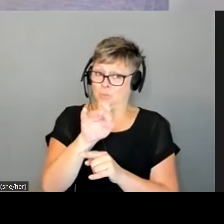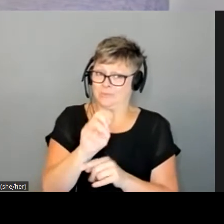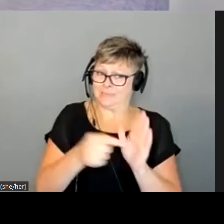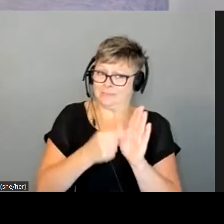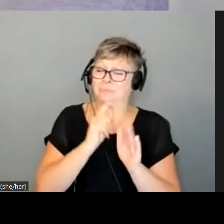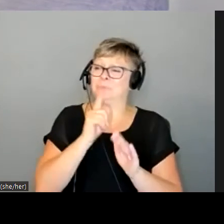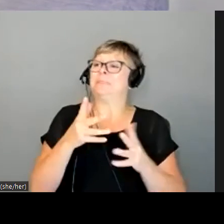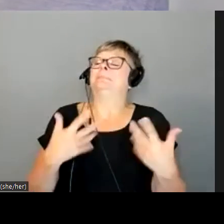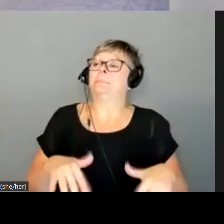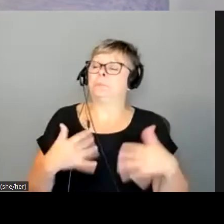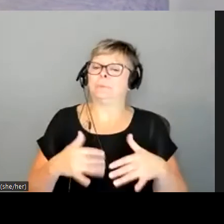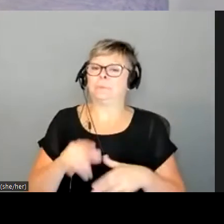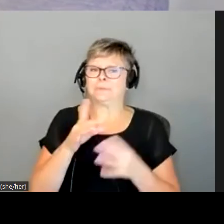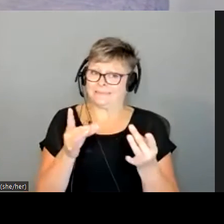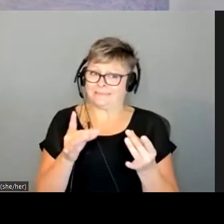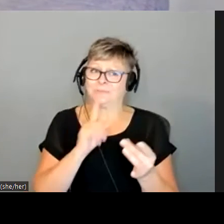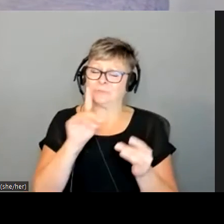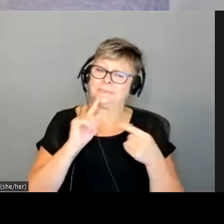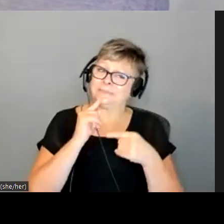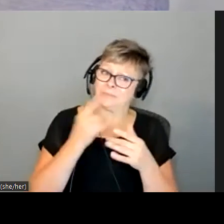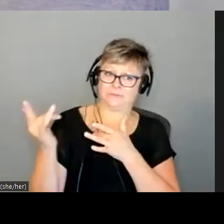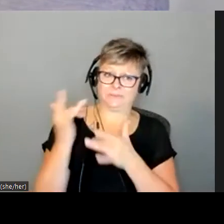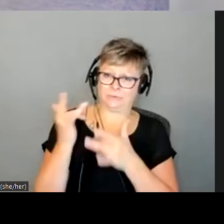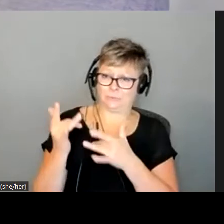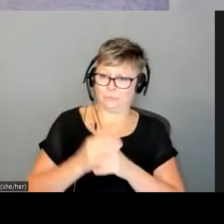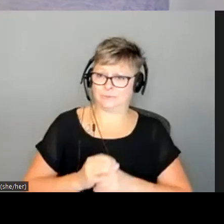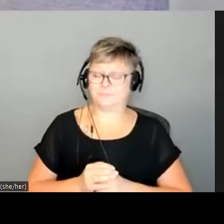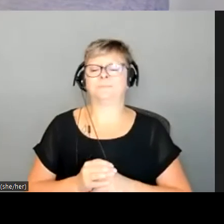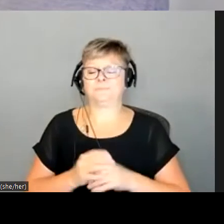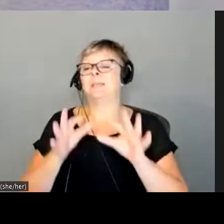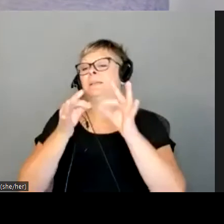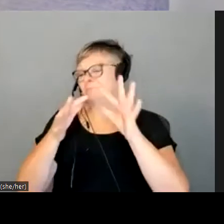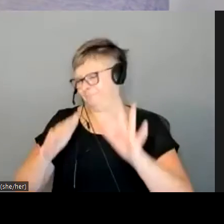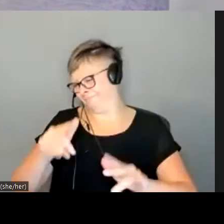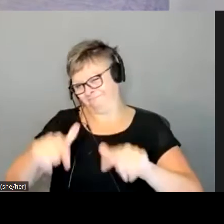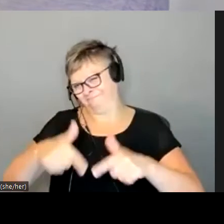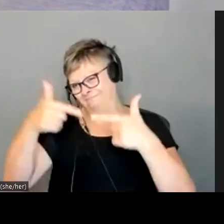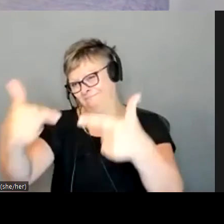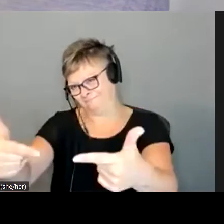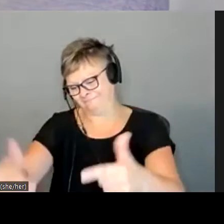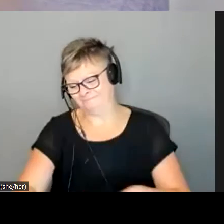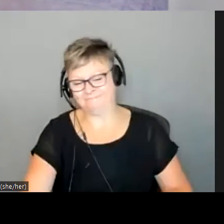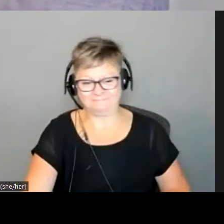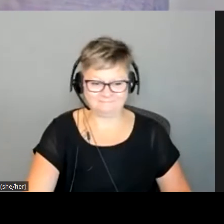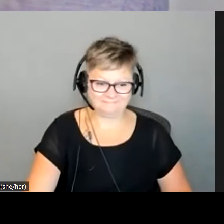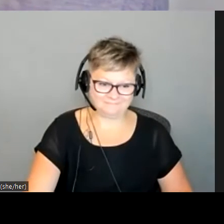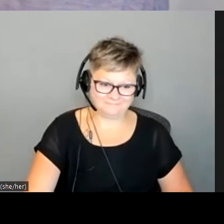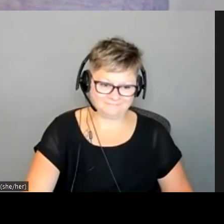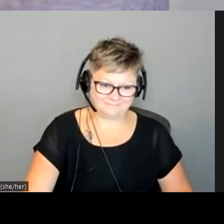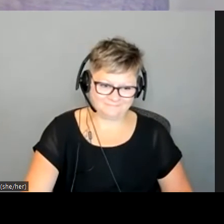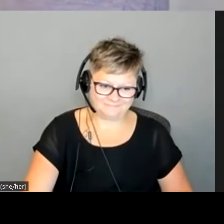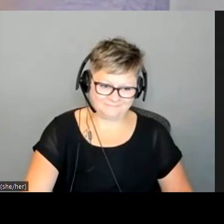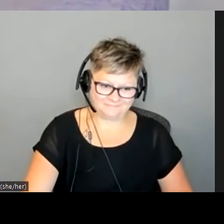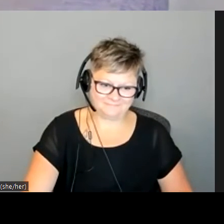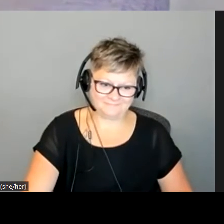issue to deal with. But on the other side of it, as BCCRN, bringing information and resources to each of the communities.